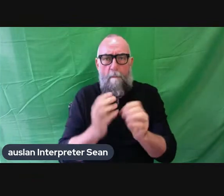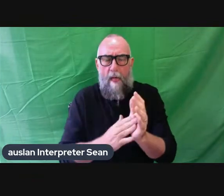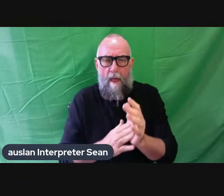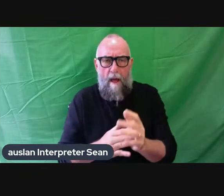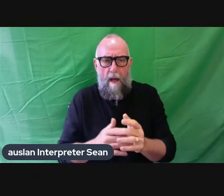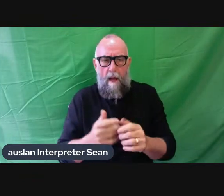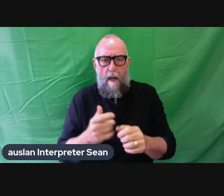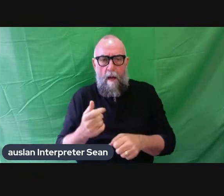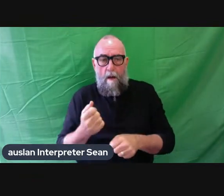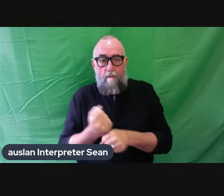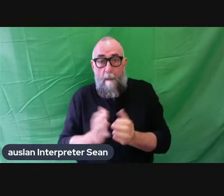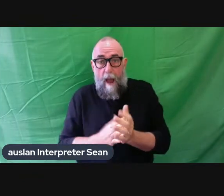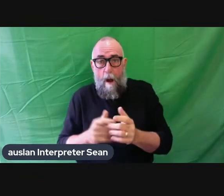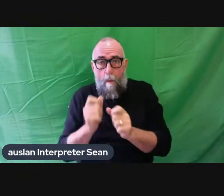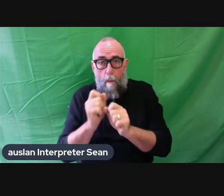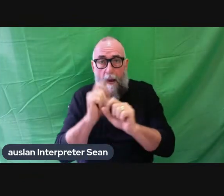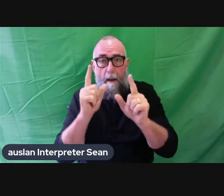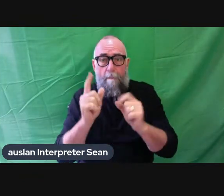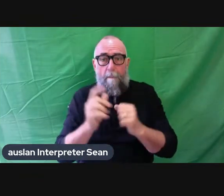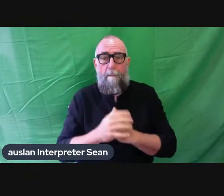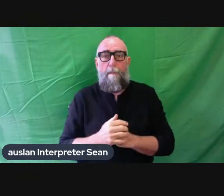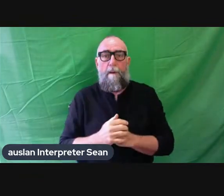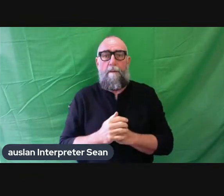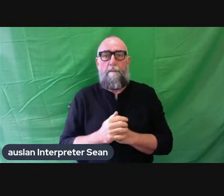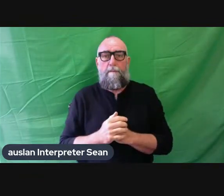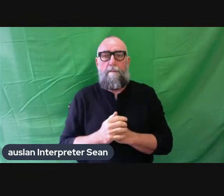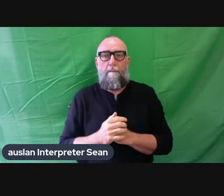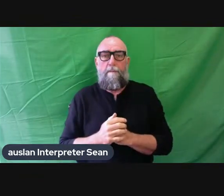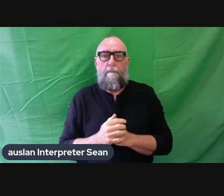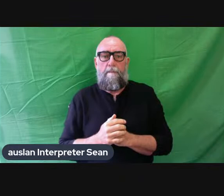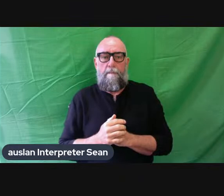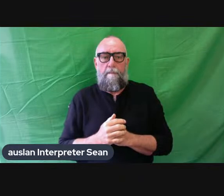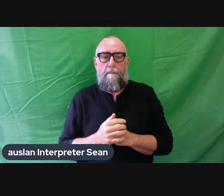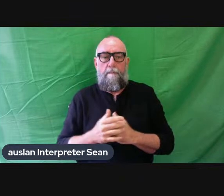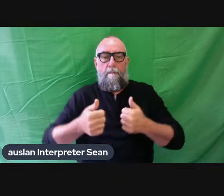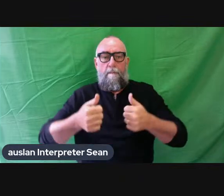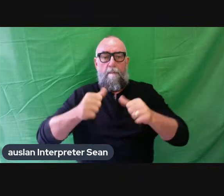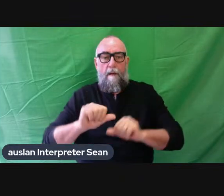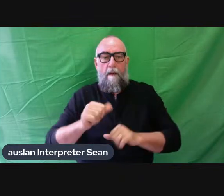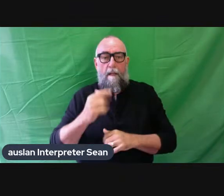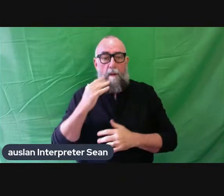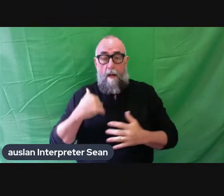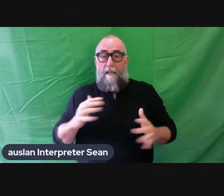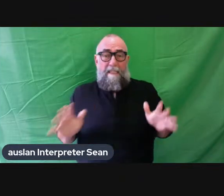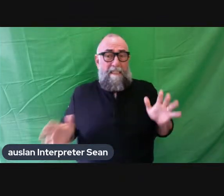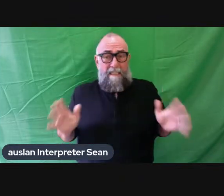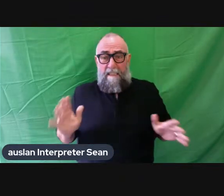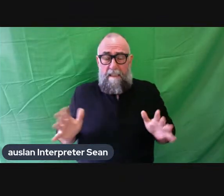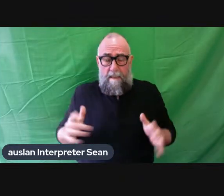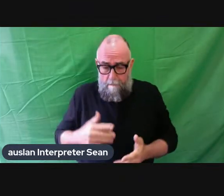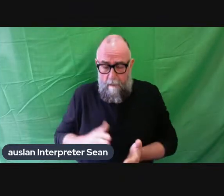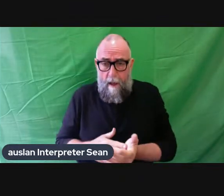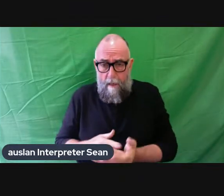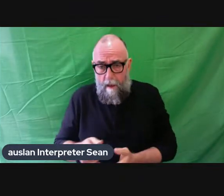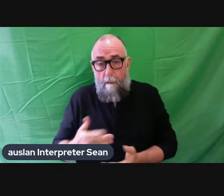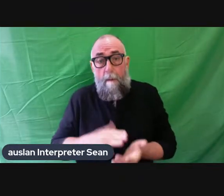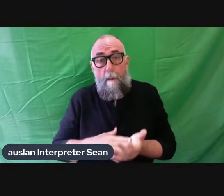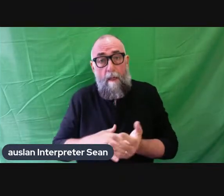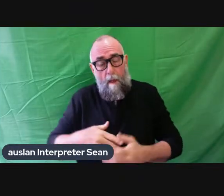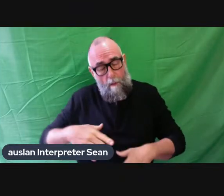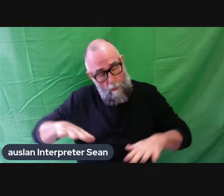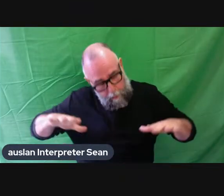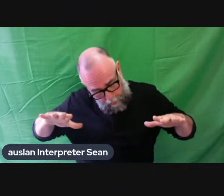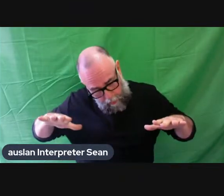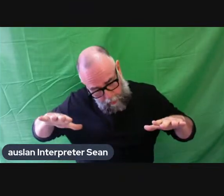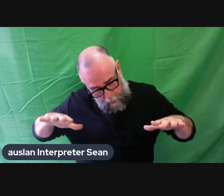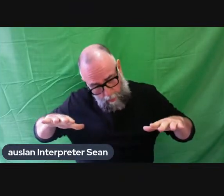Grandma, wake up." And that's when I found my mum, face down